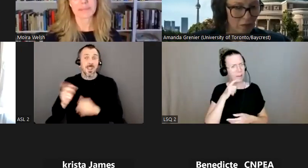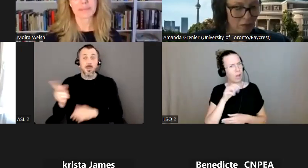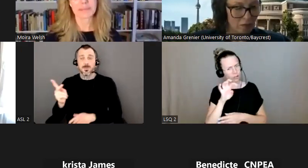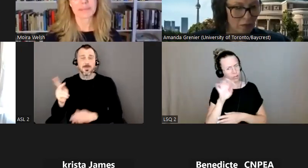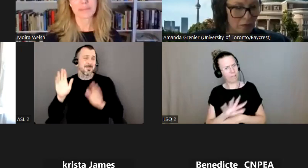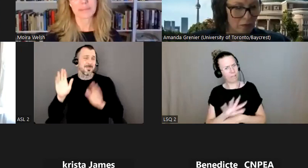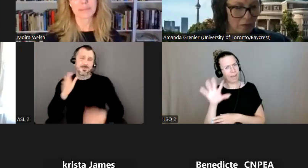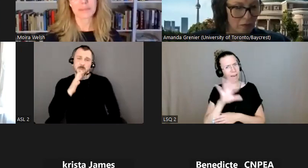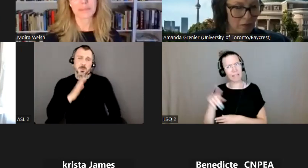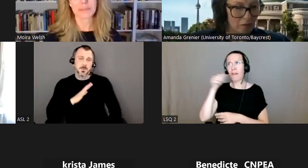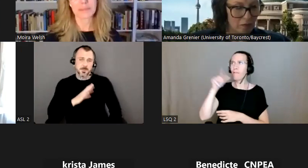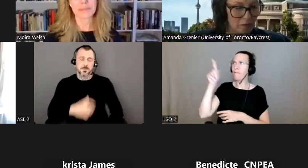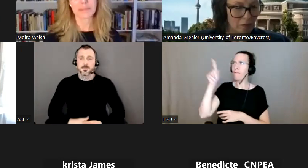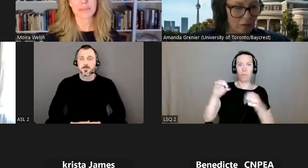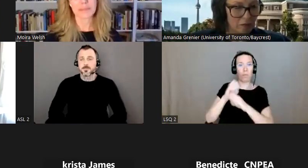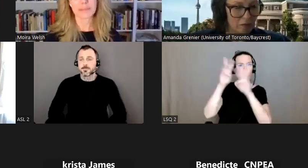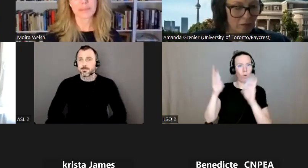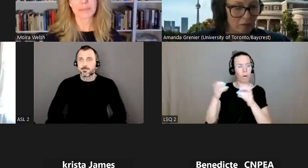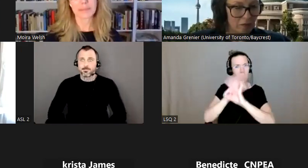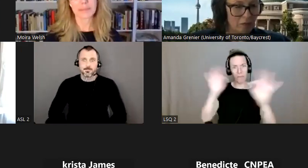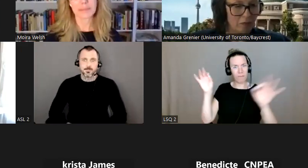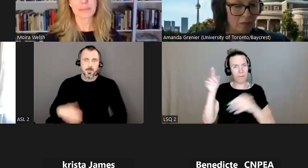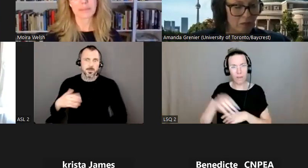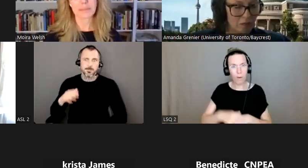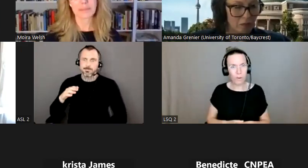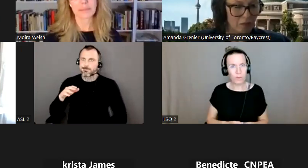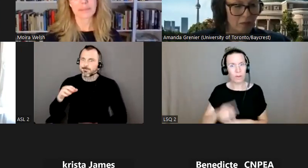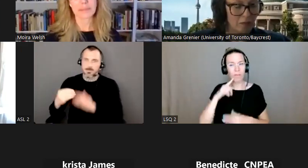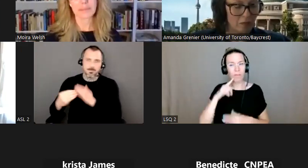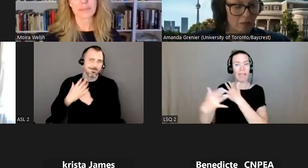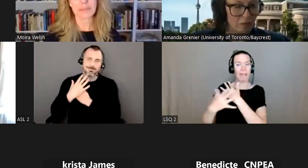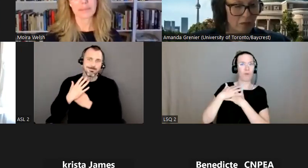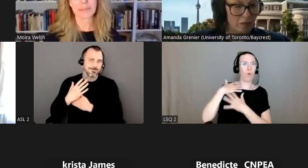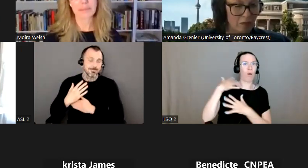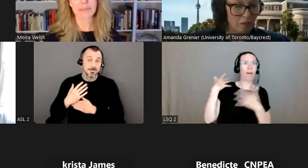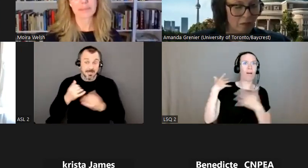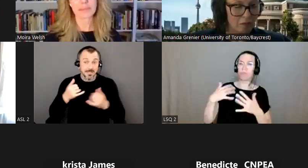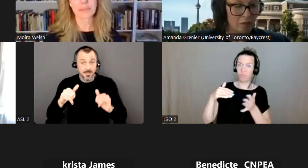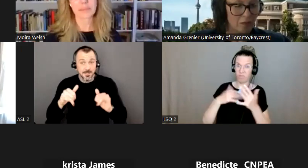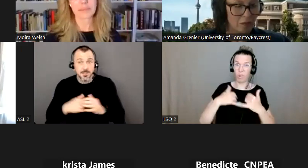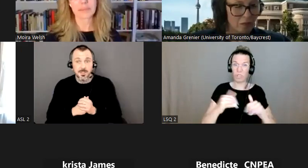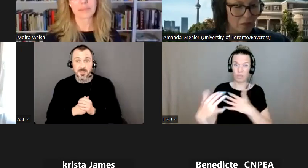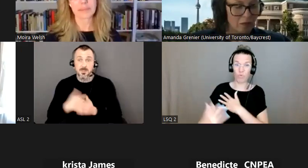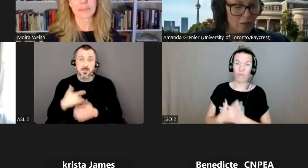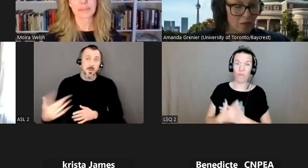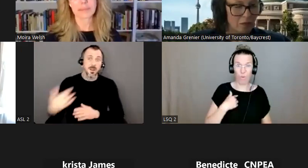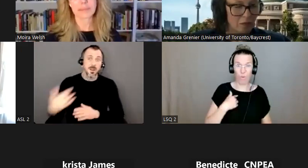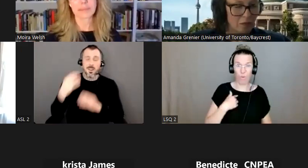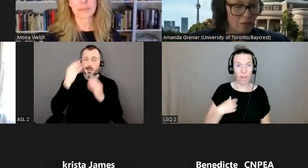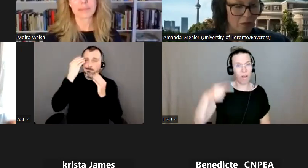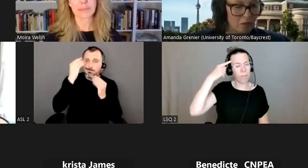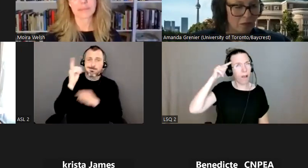I've been very much influenced by them still. I still think of them a lot, think of their